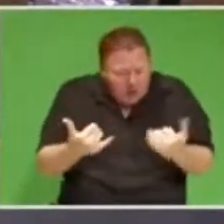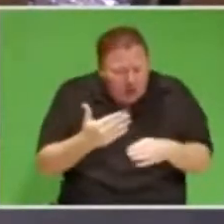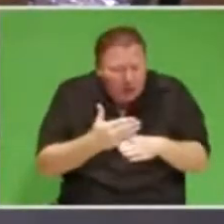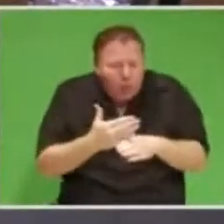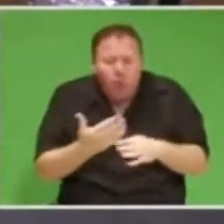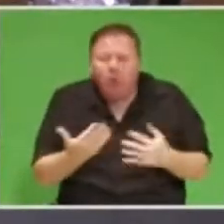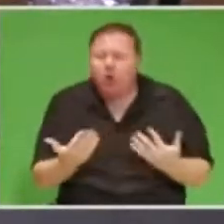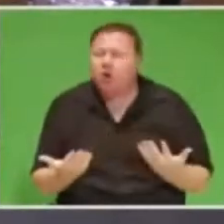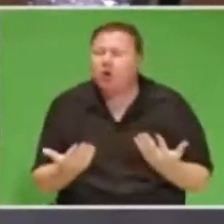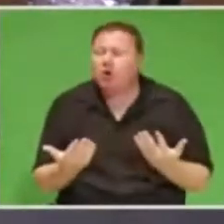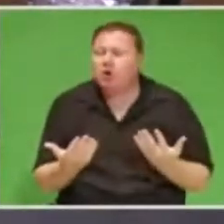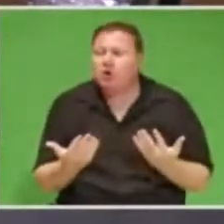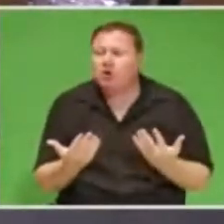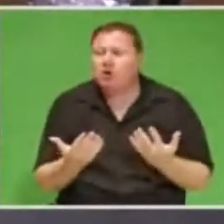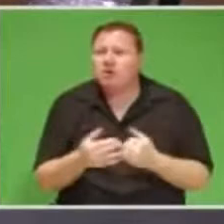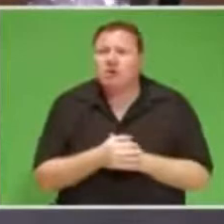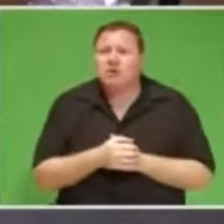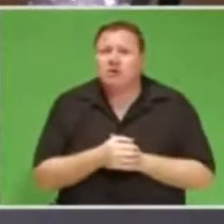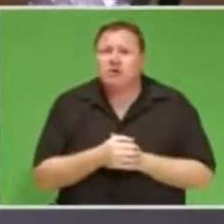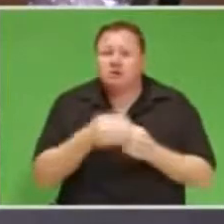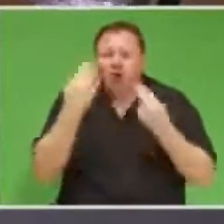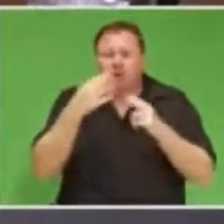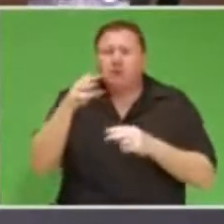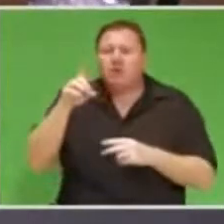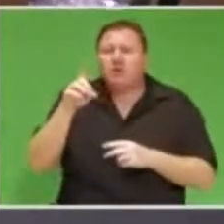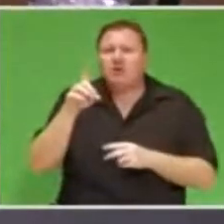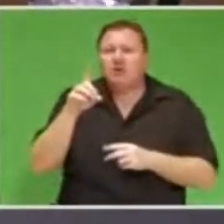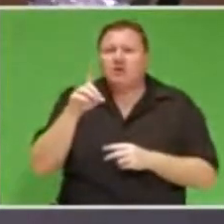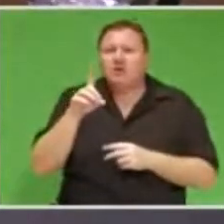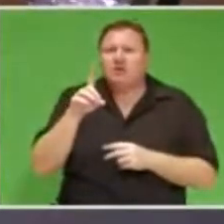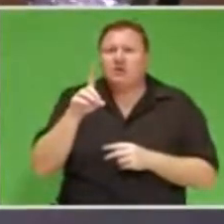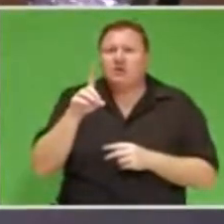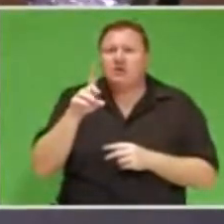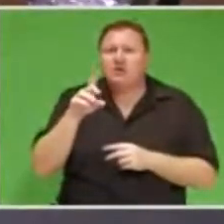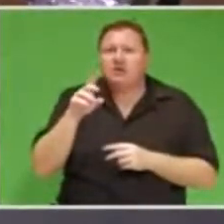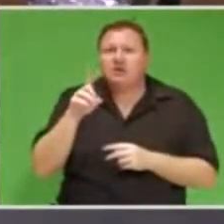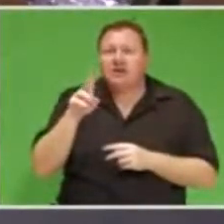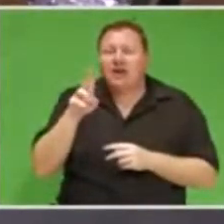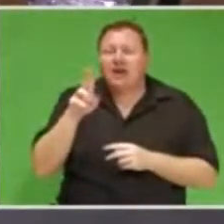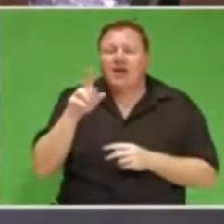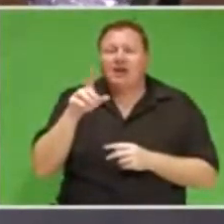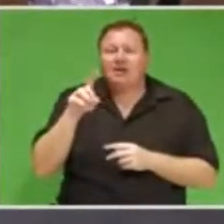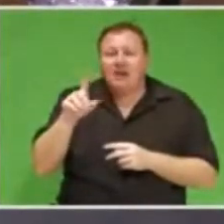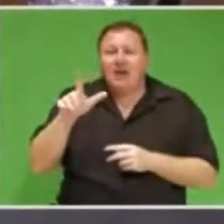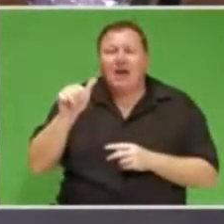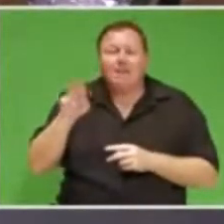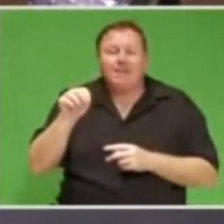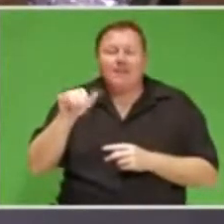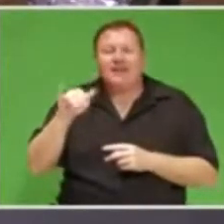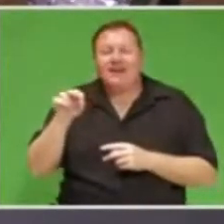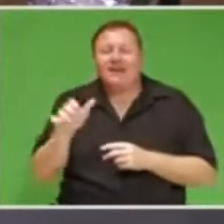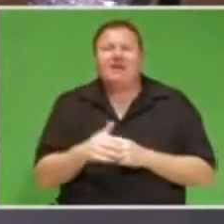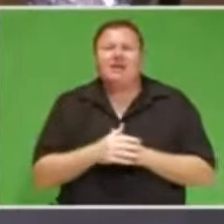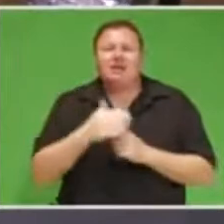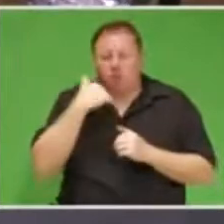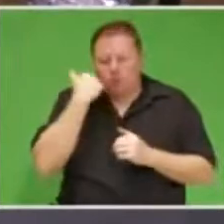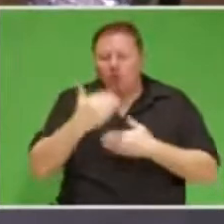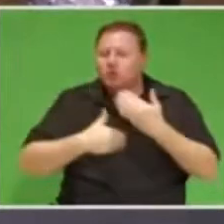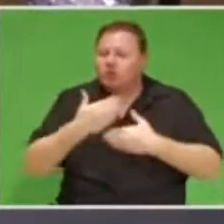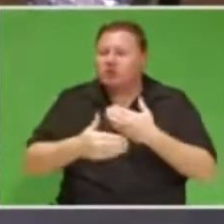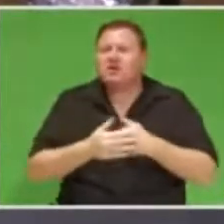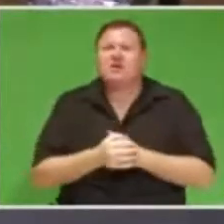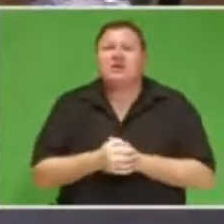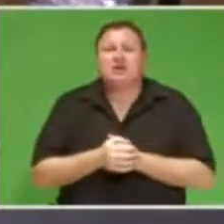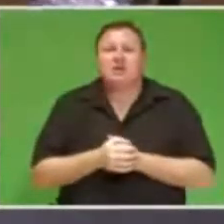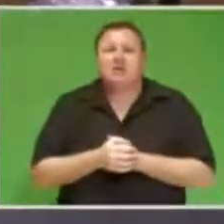about here today. Honorable Dlamini, please, we want now to proceed. Honorable members,